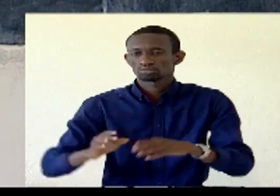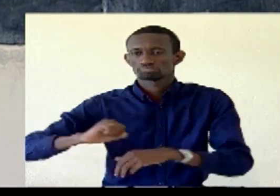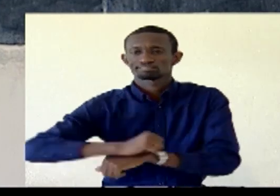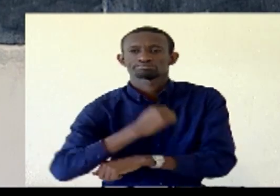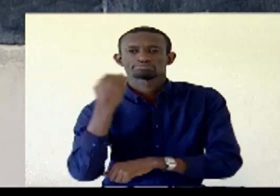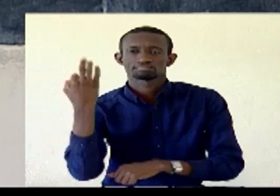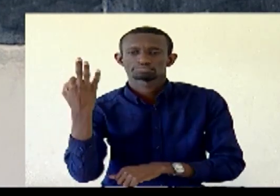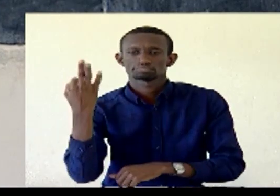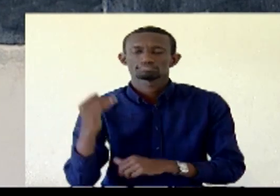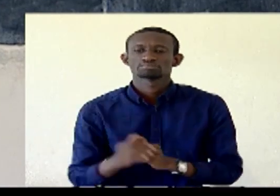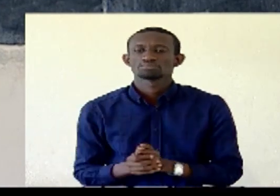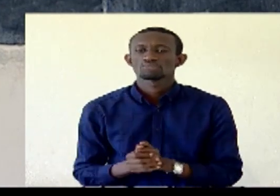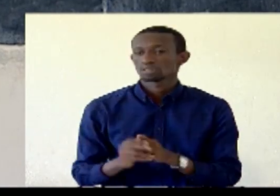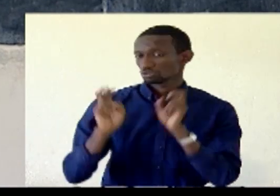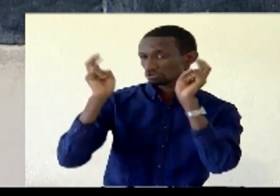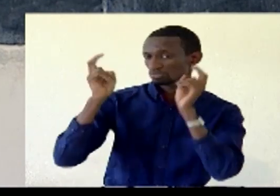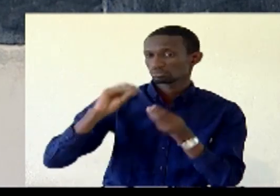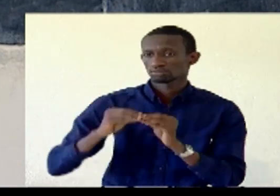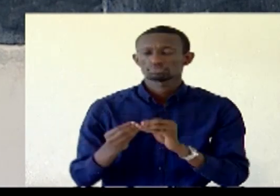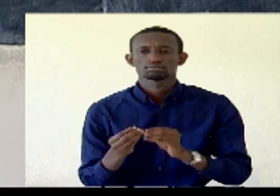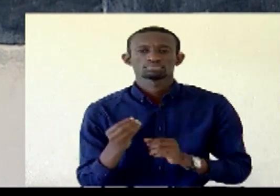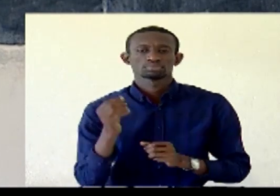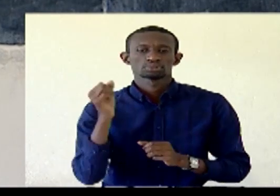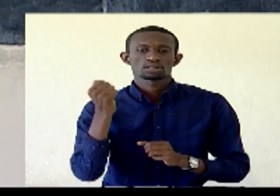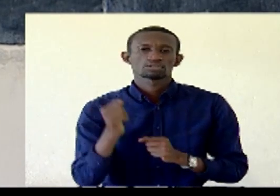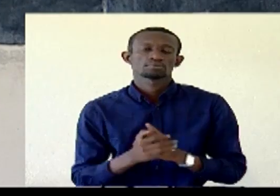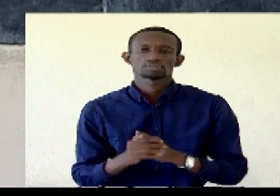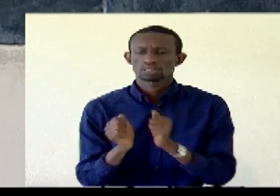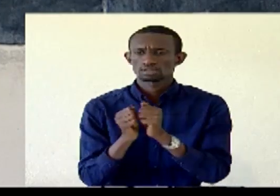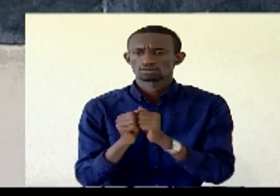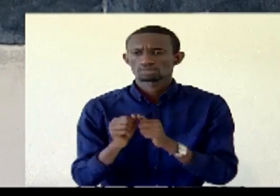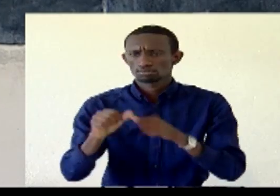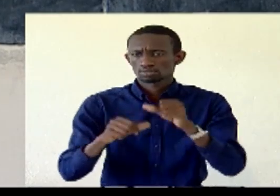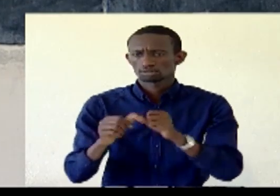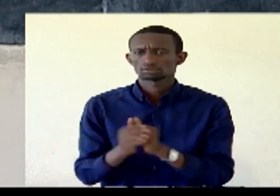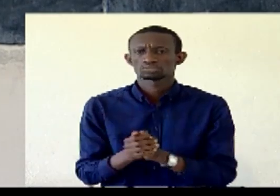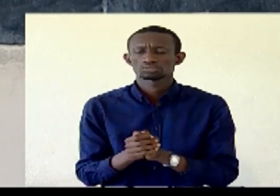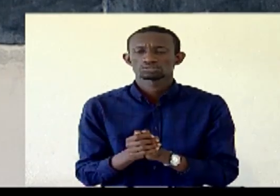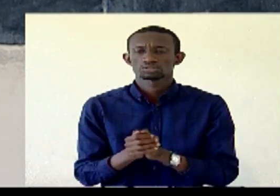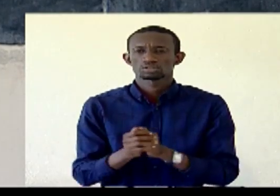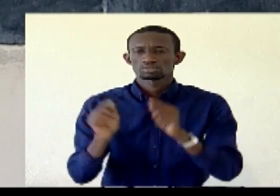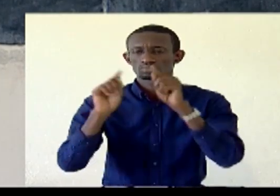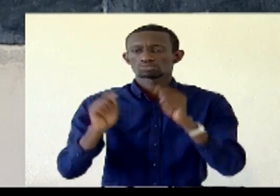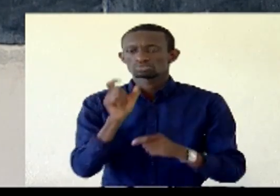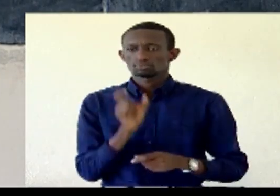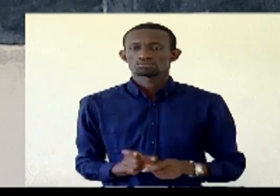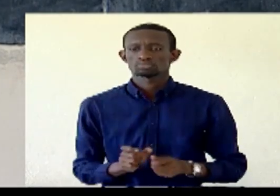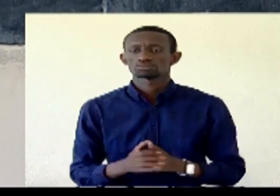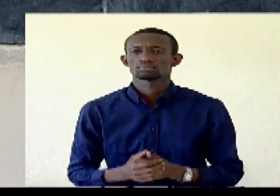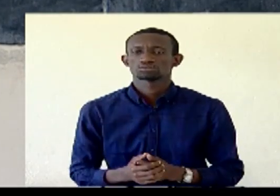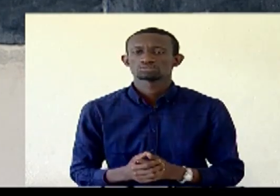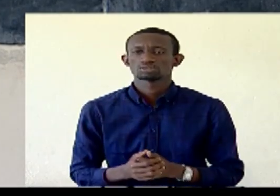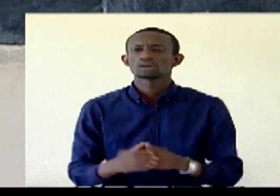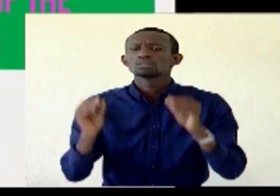unit 10, which is concerning about excretion in humans. And lesson 2, we're going to talk about the structure of